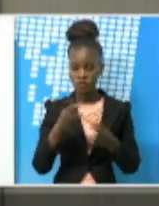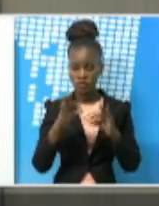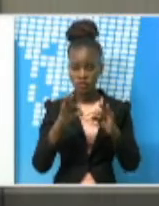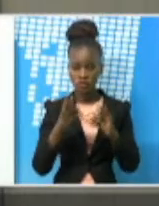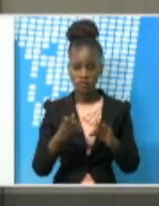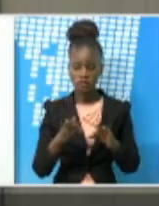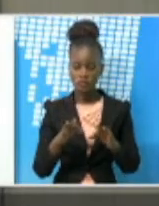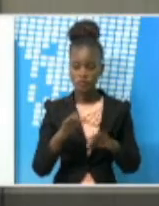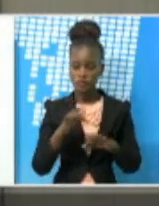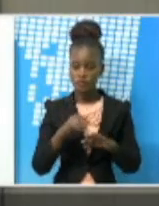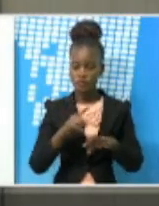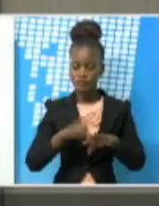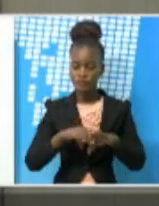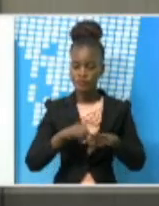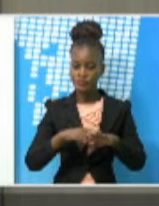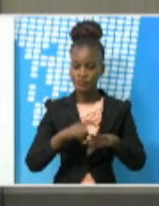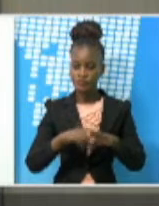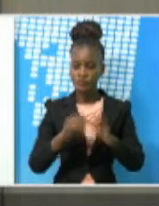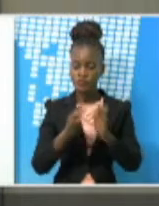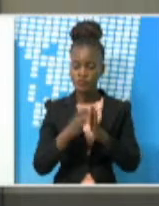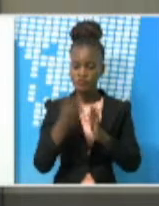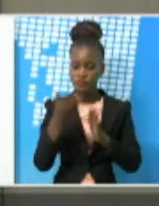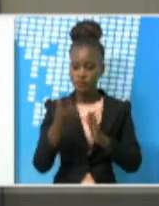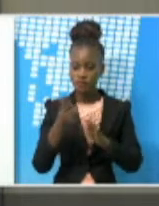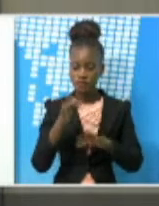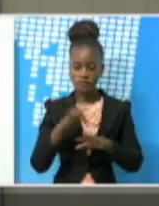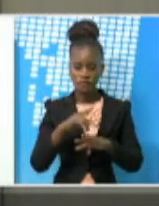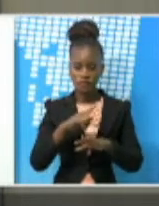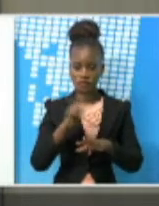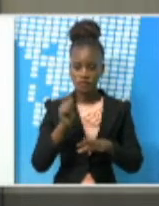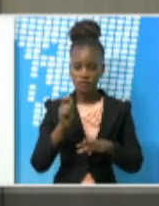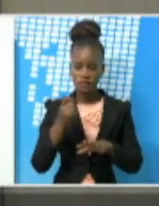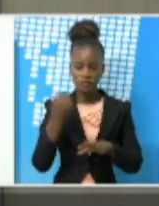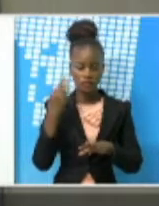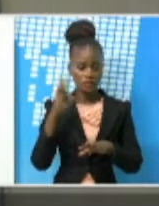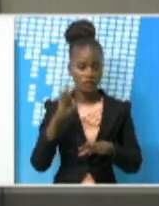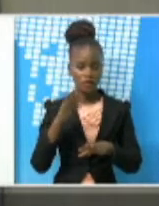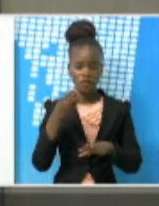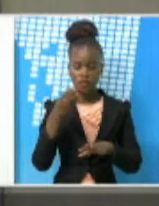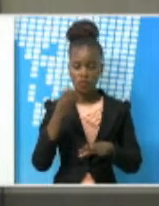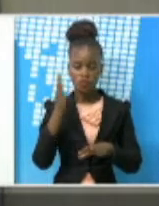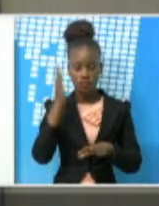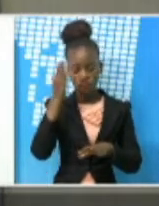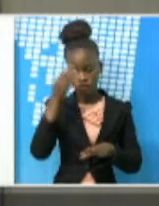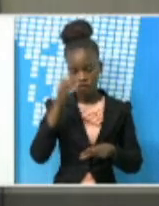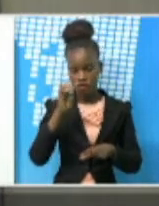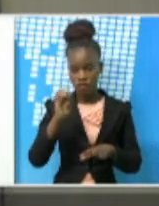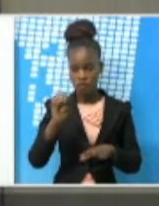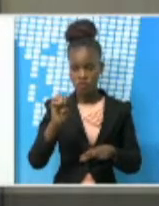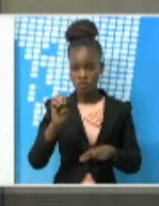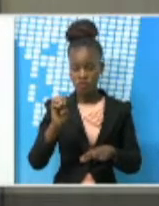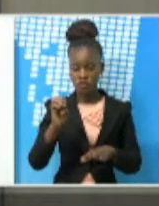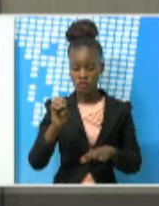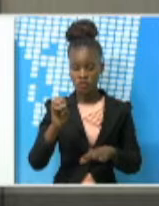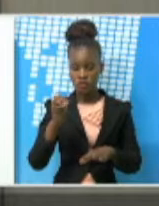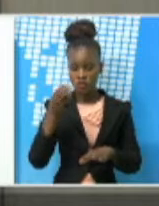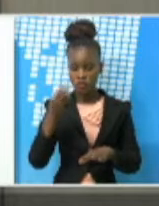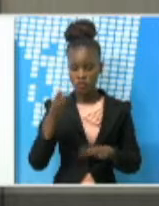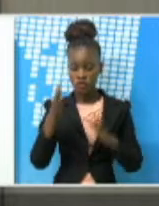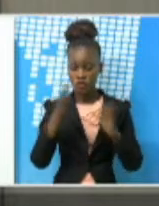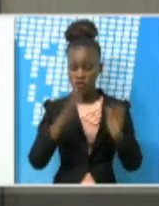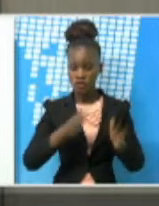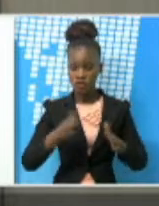the right time and ensure that, of course, time is of essence, and ensuring that the processes are